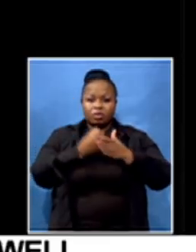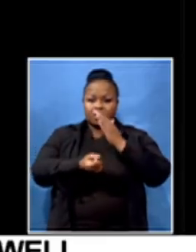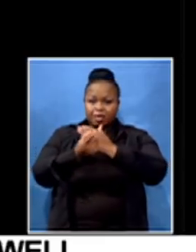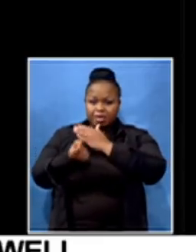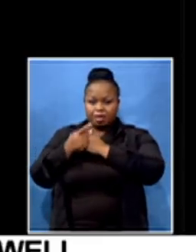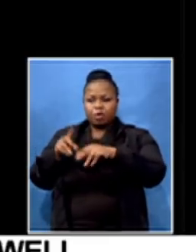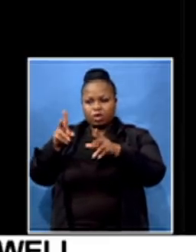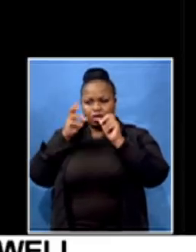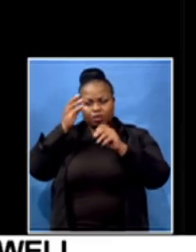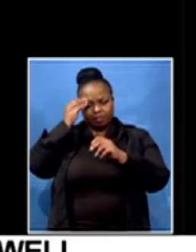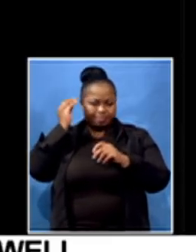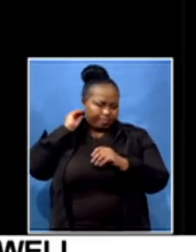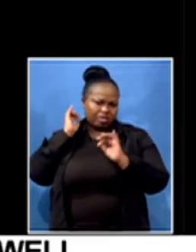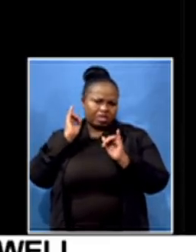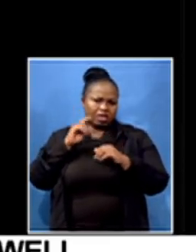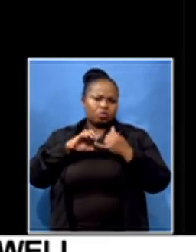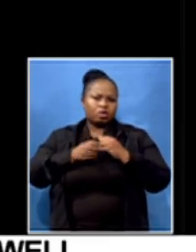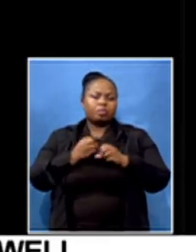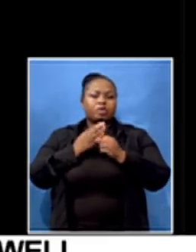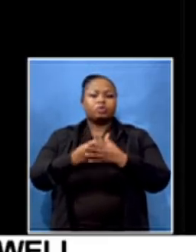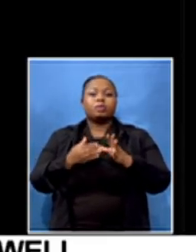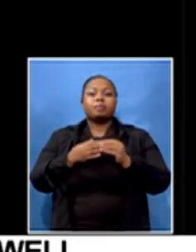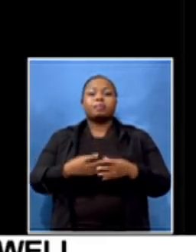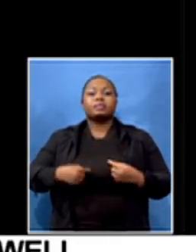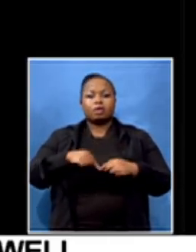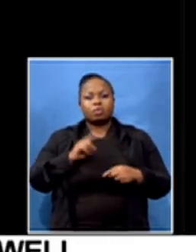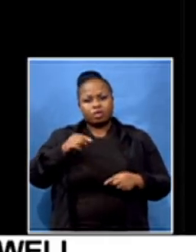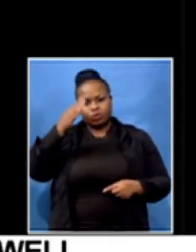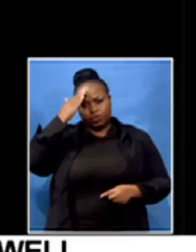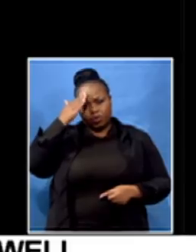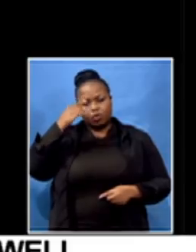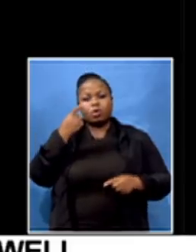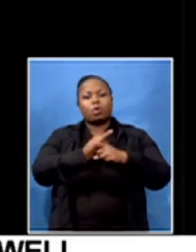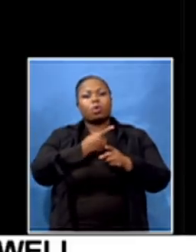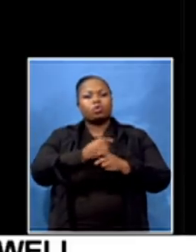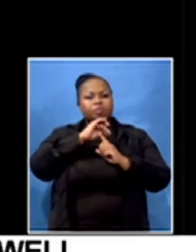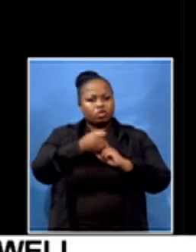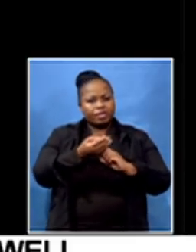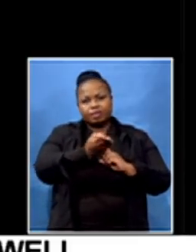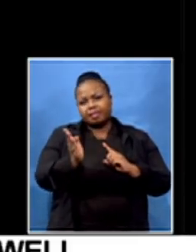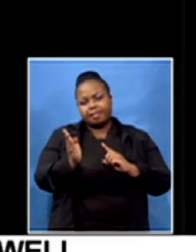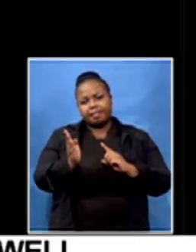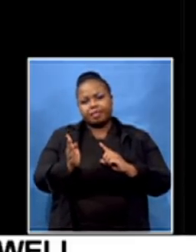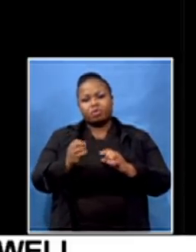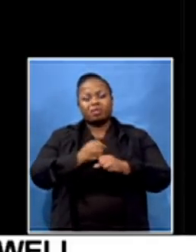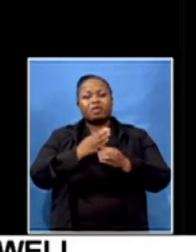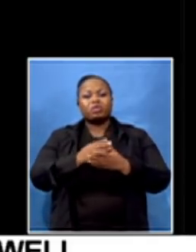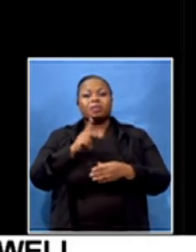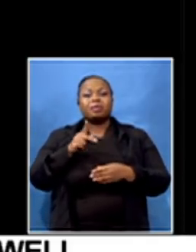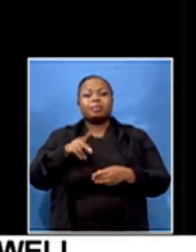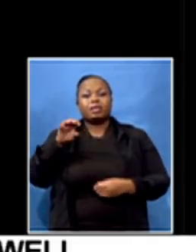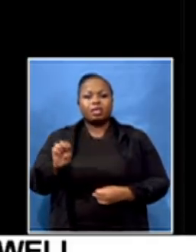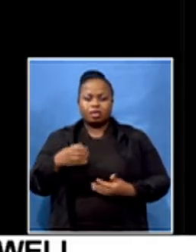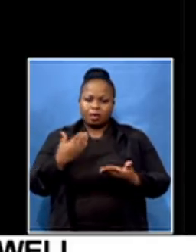them seriously, and we want to make sure that our members know that we will always protect them. We will make sure that PPEs are